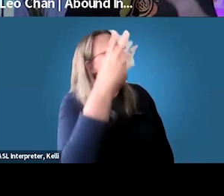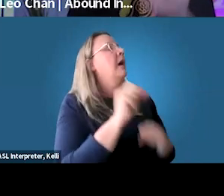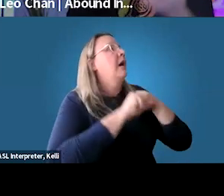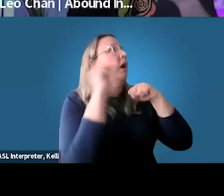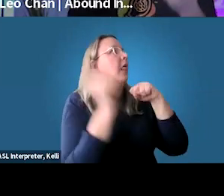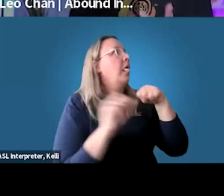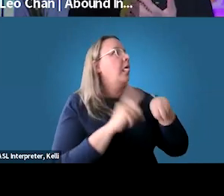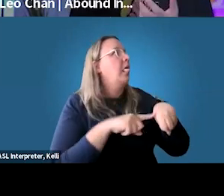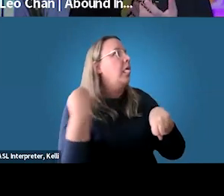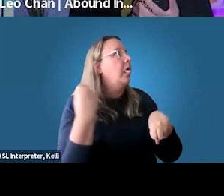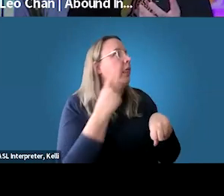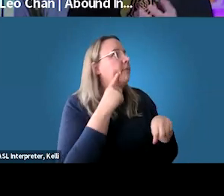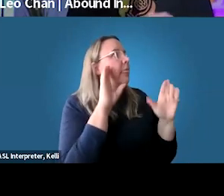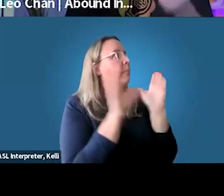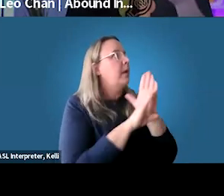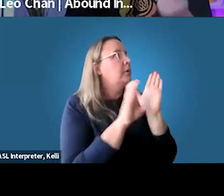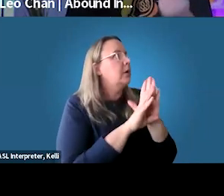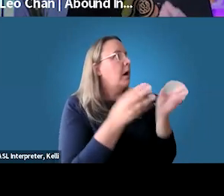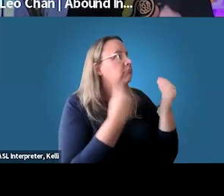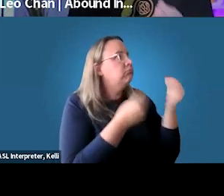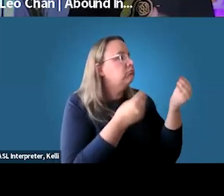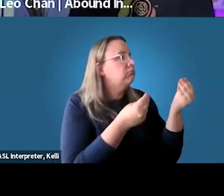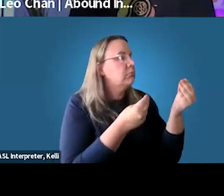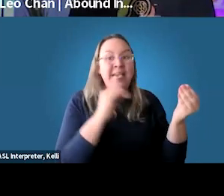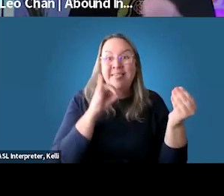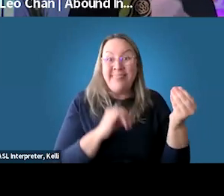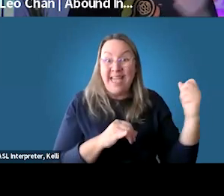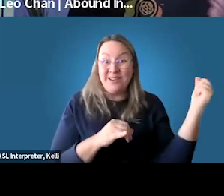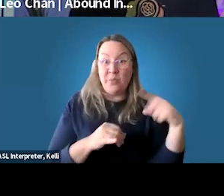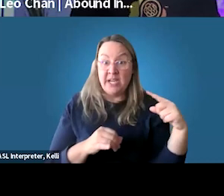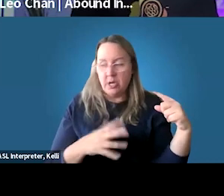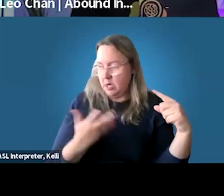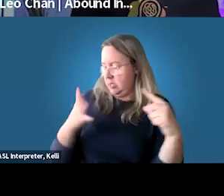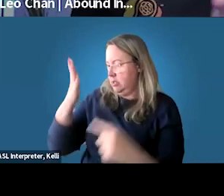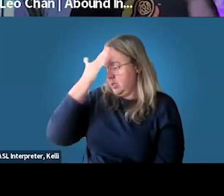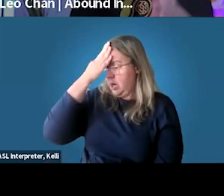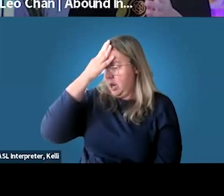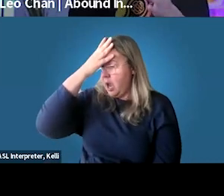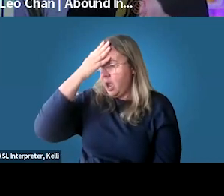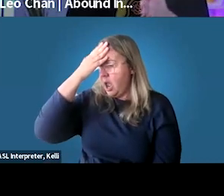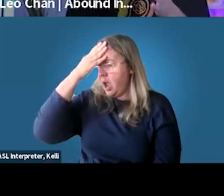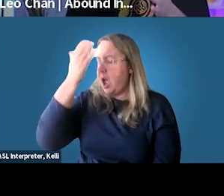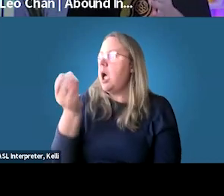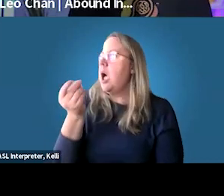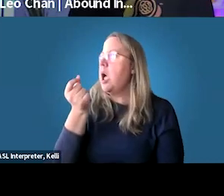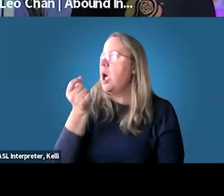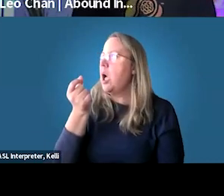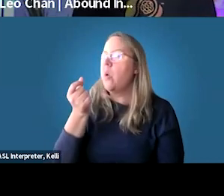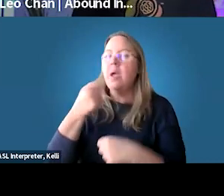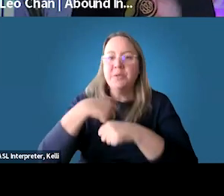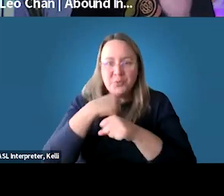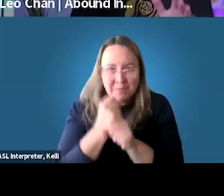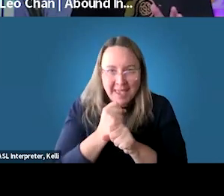do we have to wait for the picture? That question from his daughter was what spurred Edwin Land to develop the Polaroid